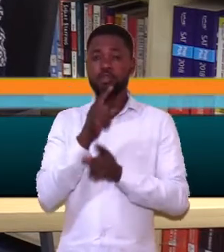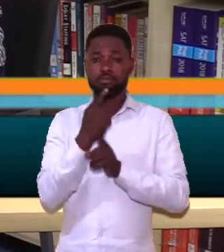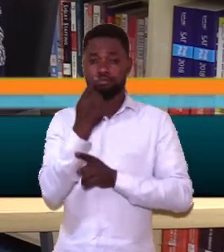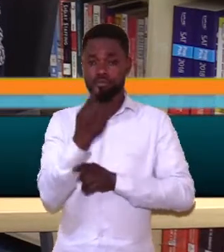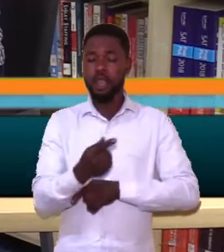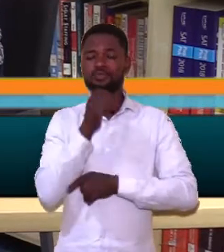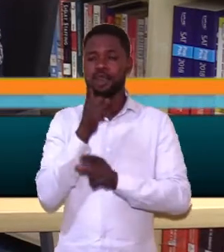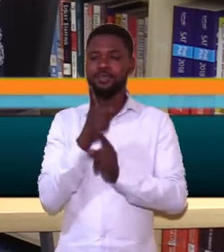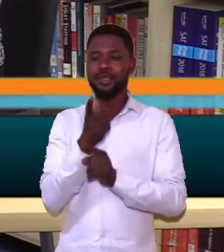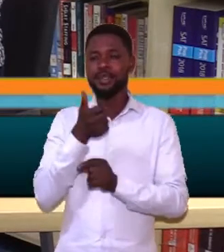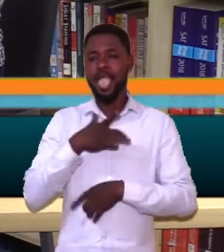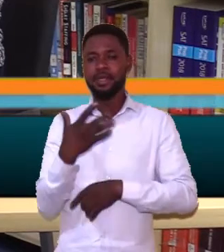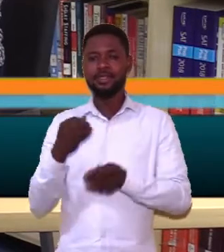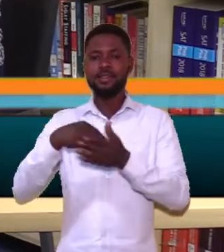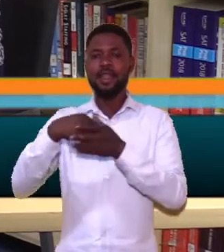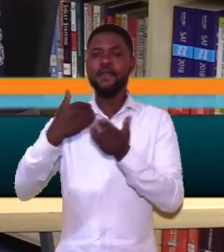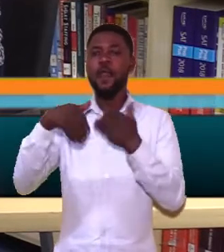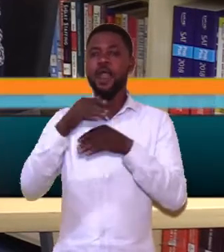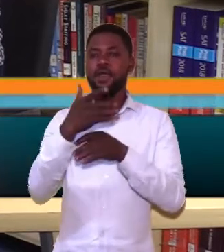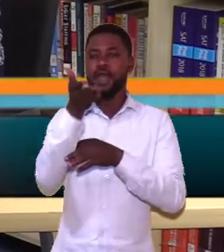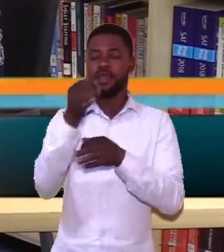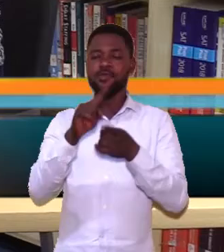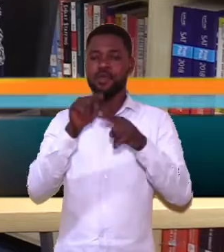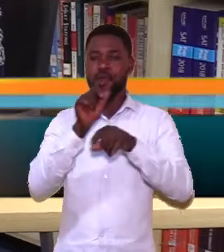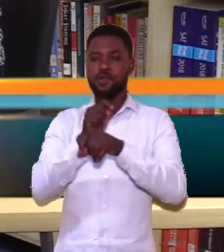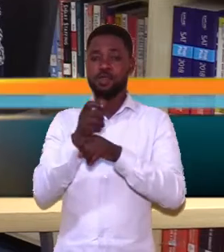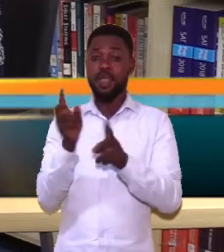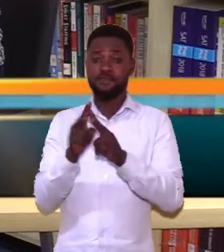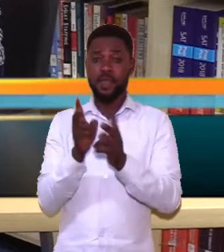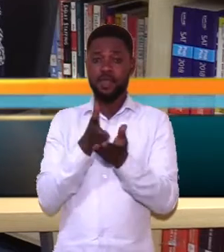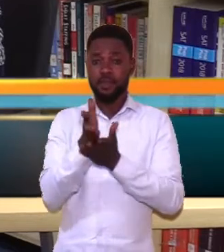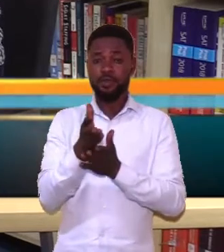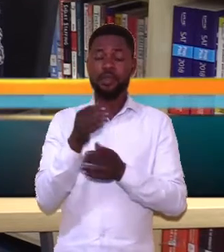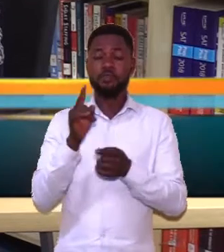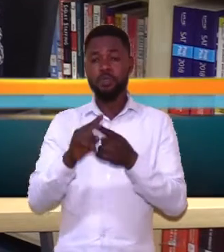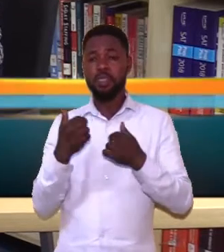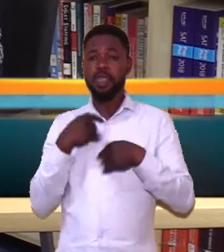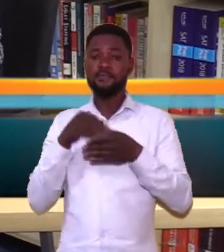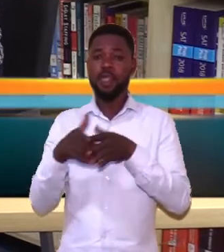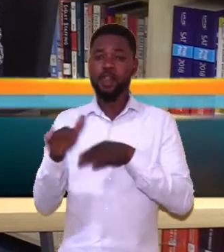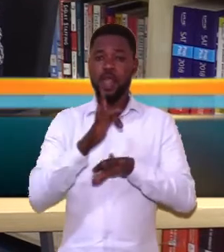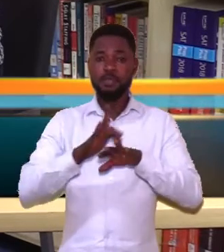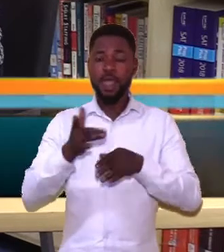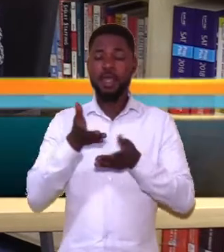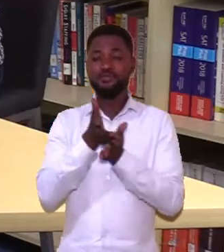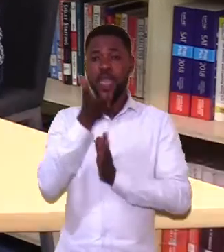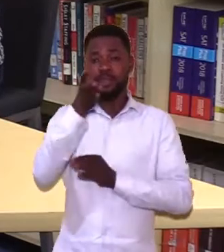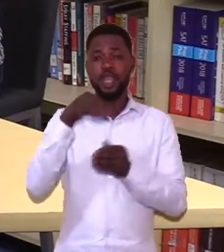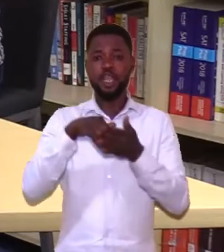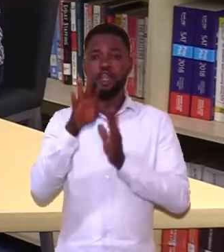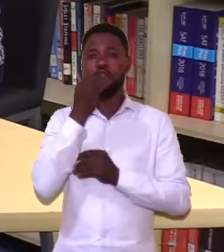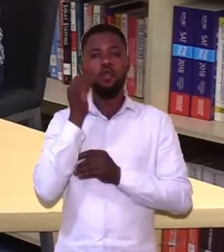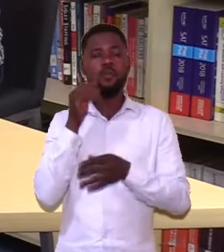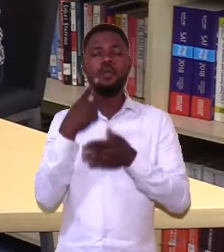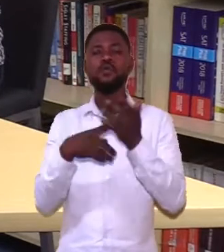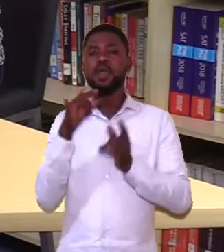just import anything from over there and think it will work here. You need to Very look at correct. what you have in your space, right there in your home. What